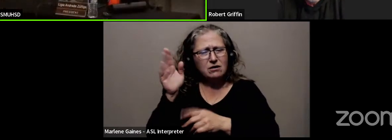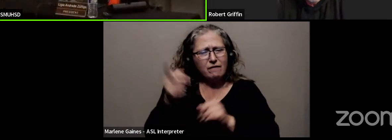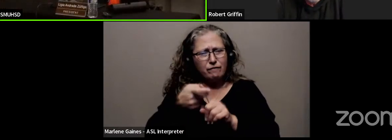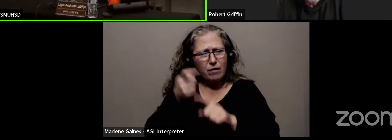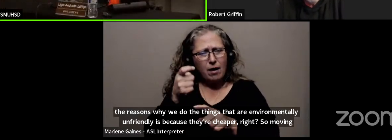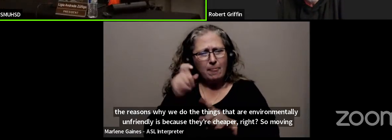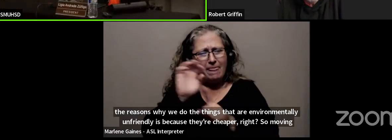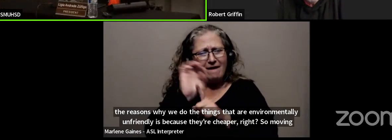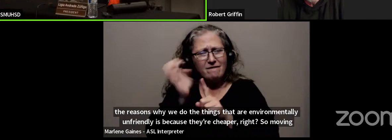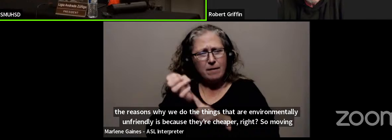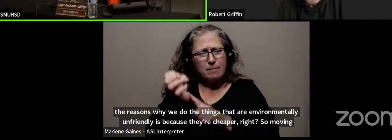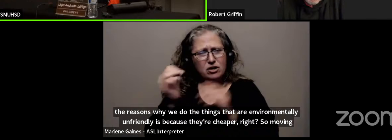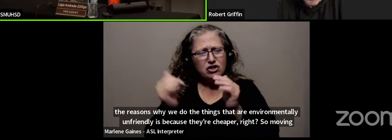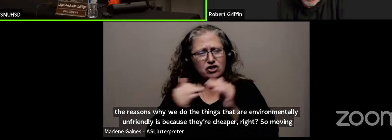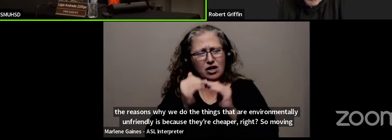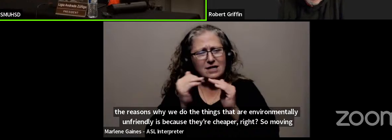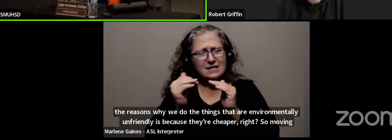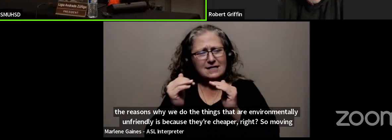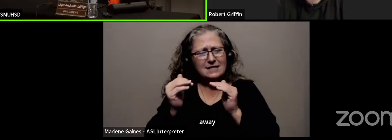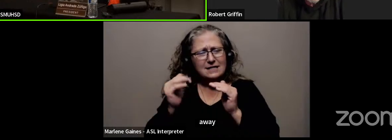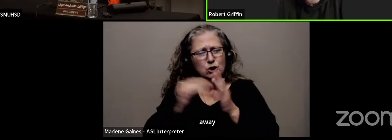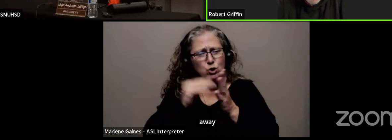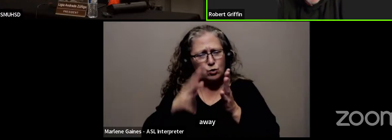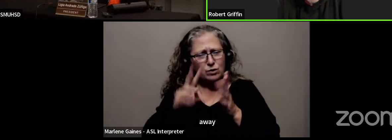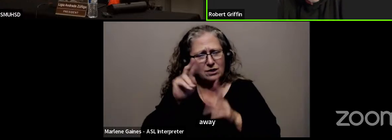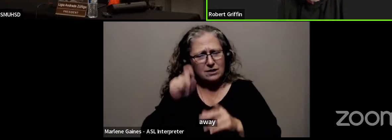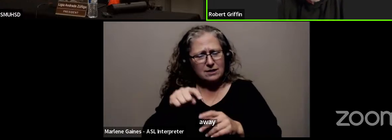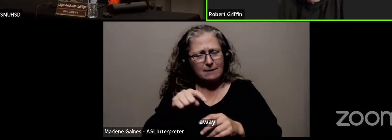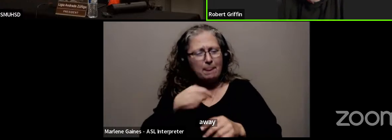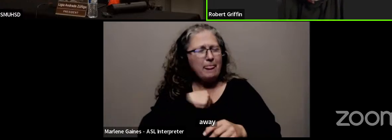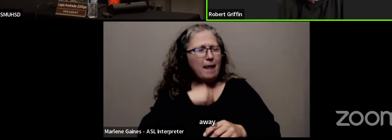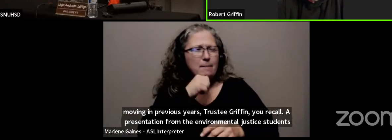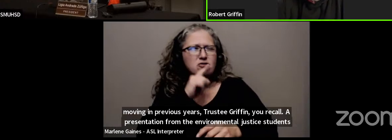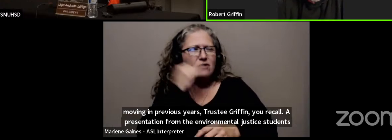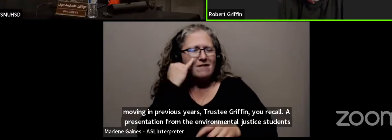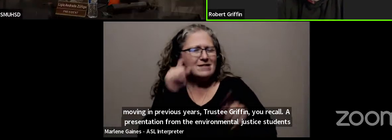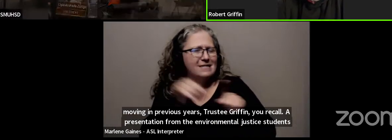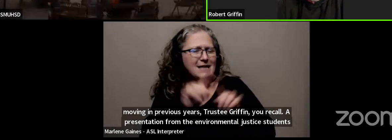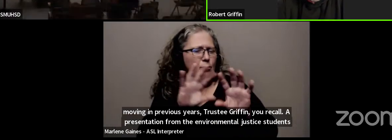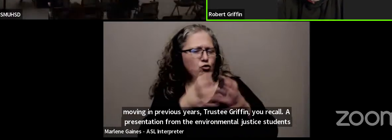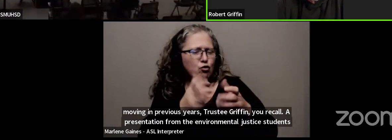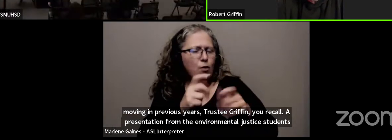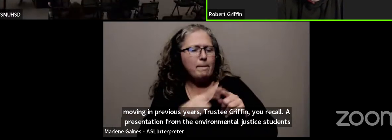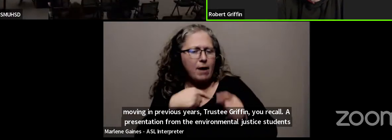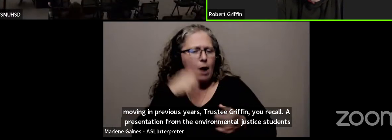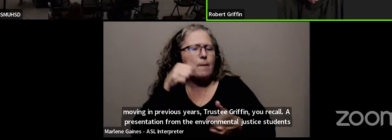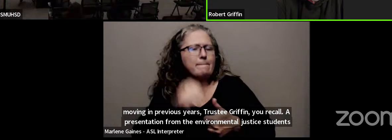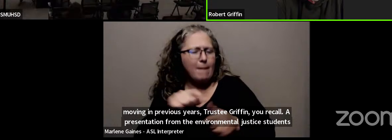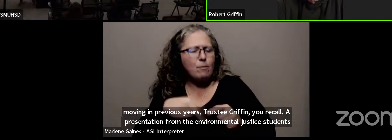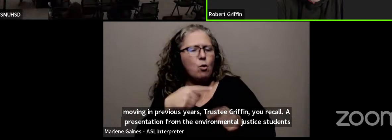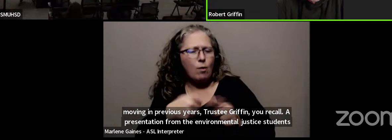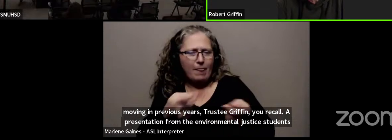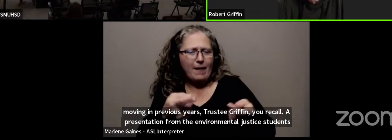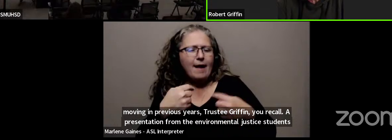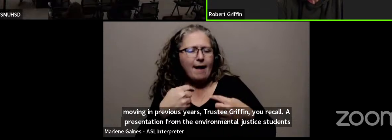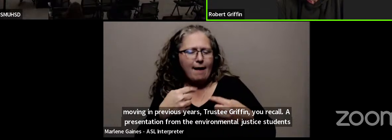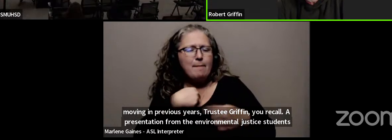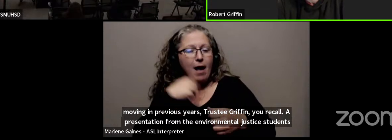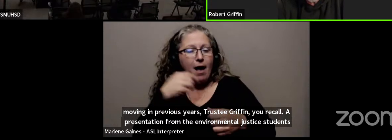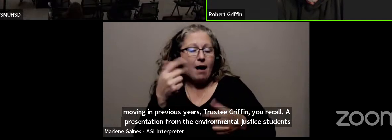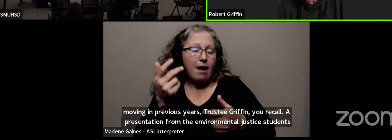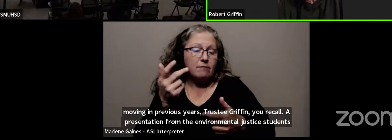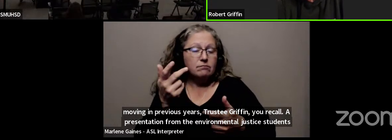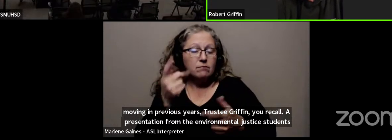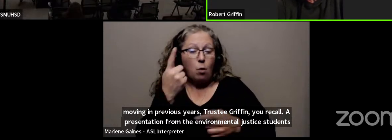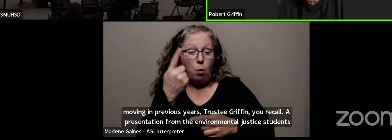the environmental justice students. Well, I'm not sure it's the same crew, but I do recall when they came through. And actually,